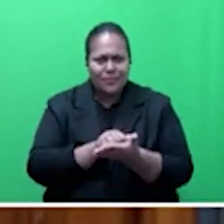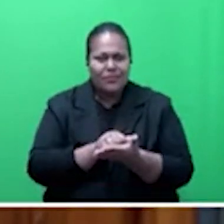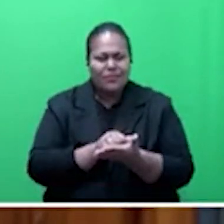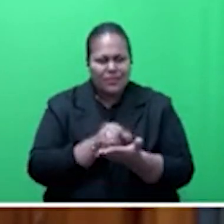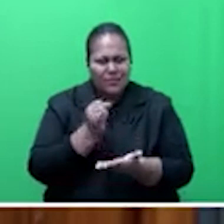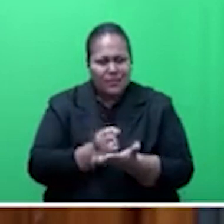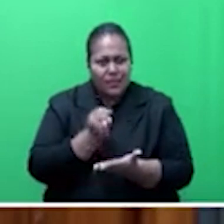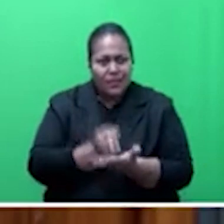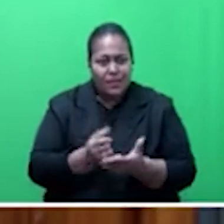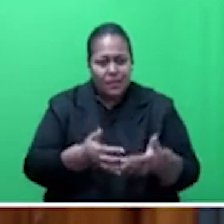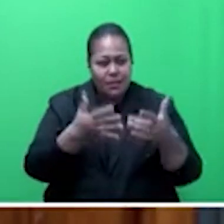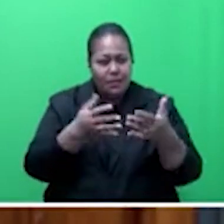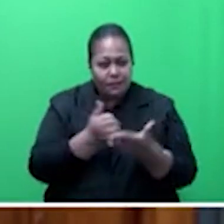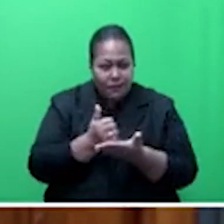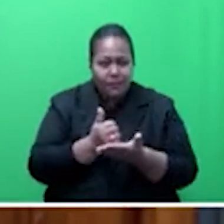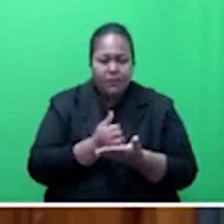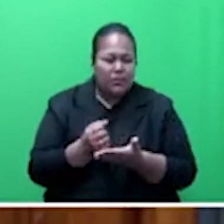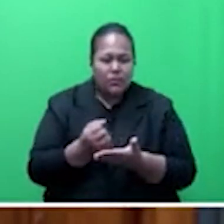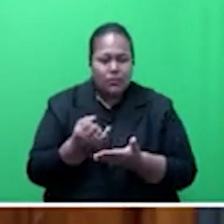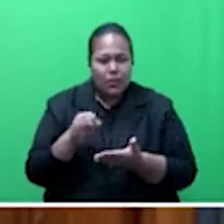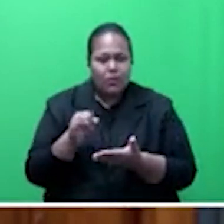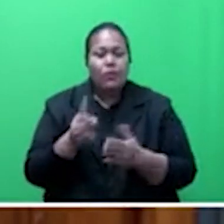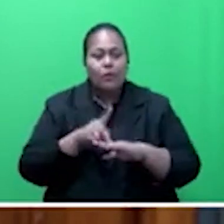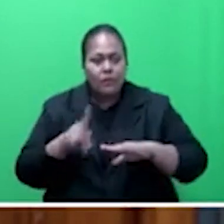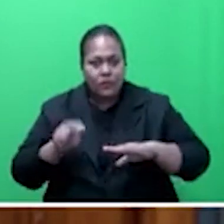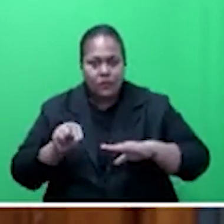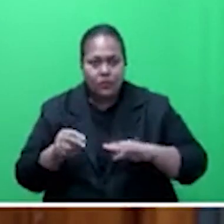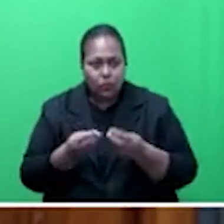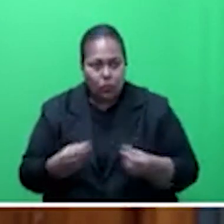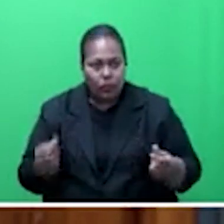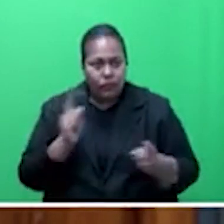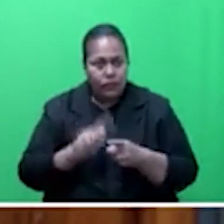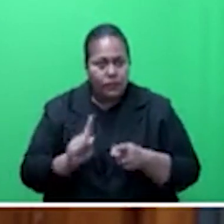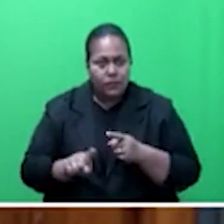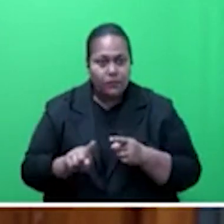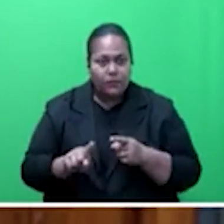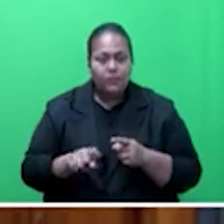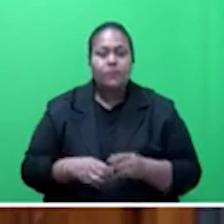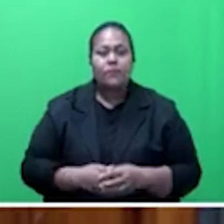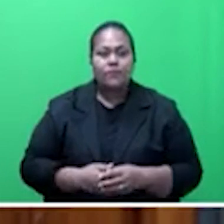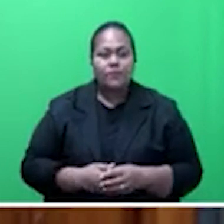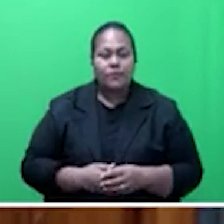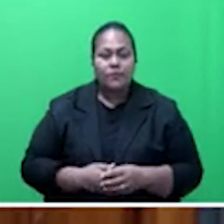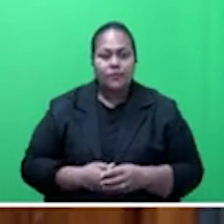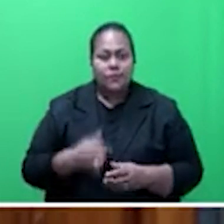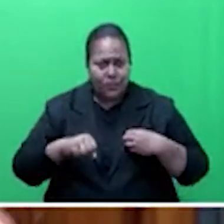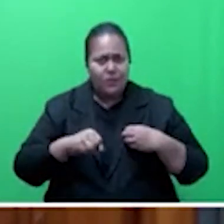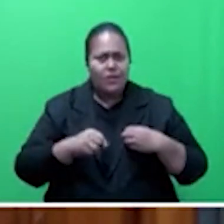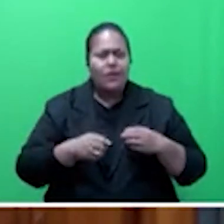Parliament has to deal with it quickly. Now, understanding Order 51,